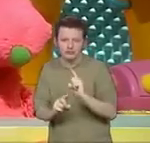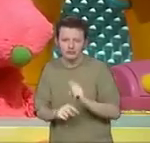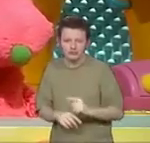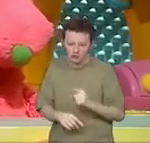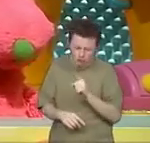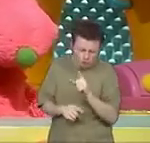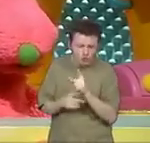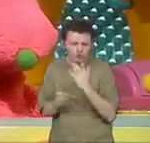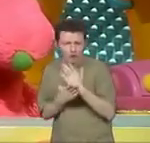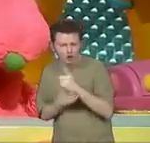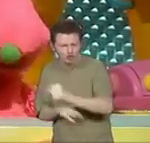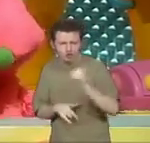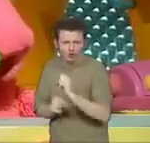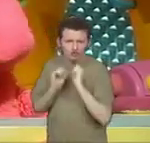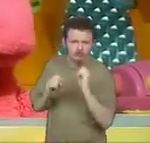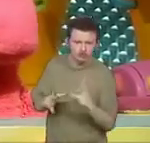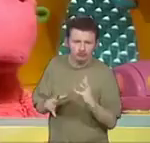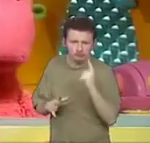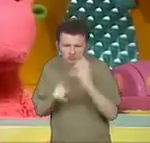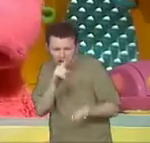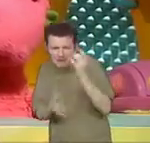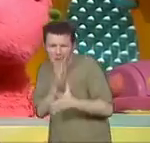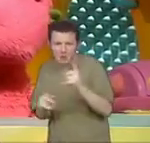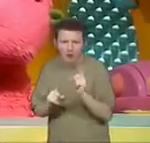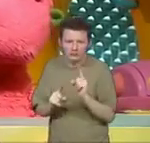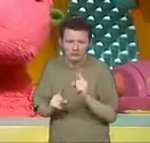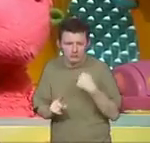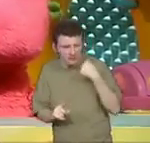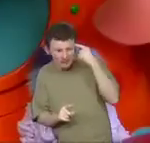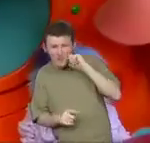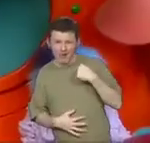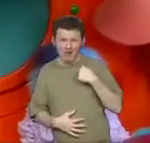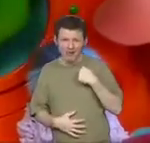out by playing? Well, I guess they do, Ivor.